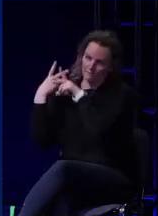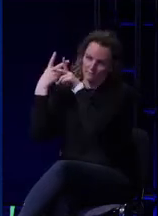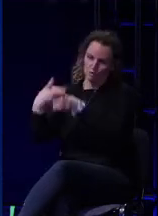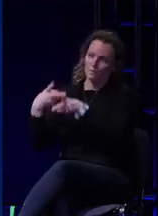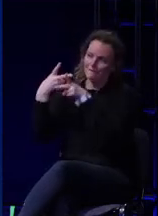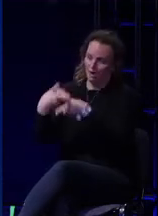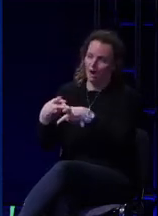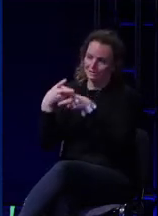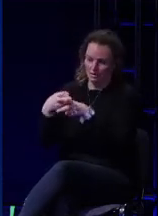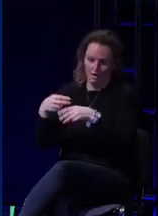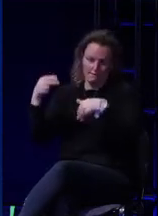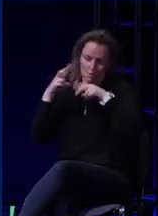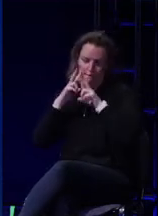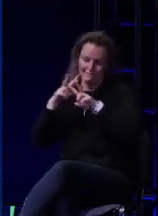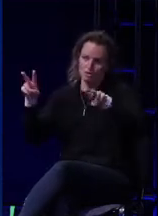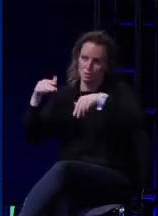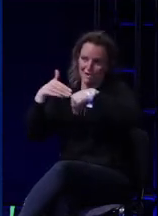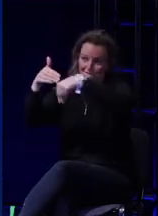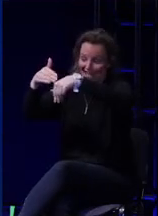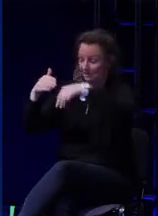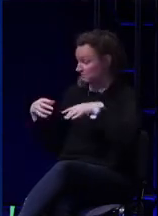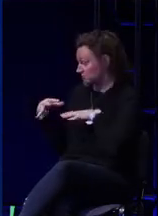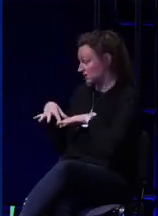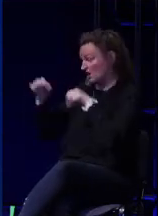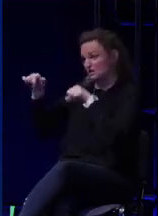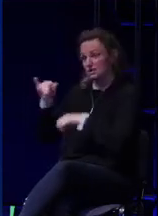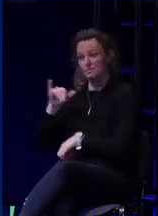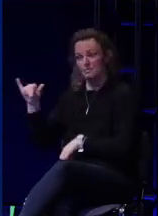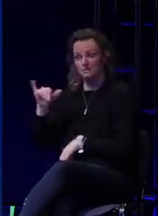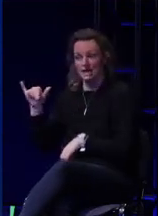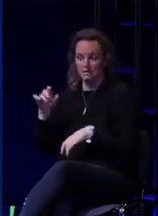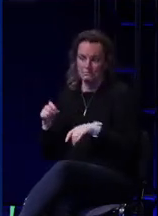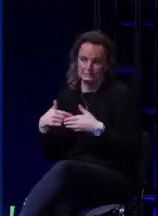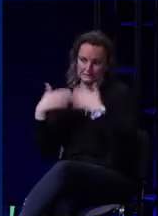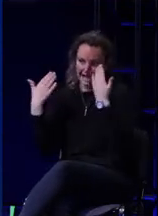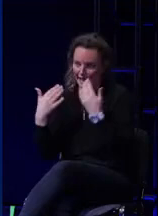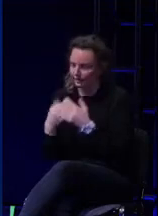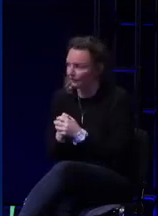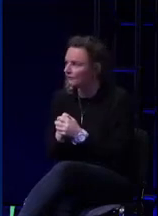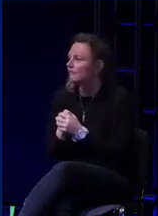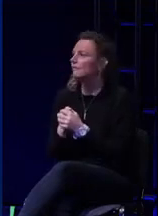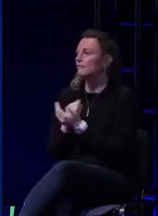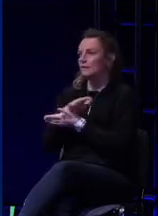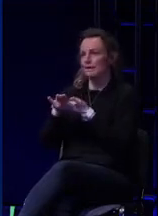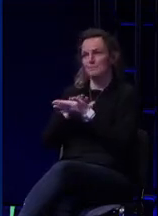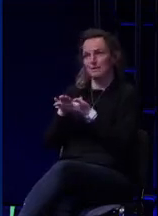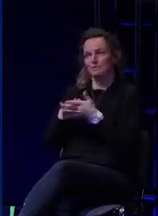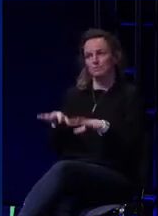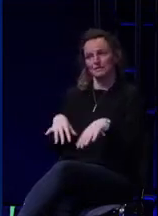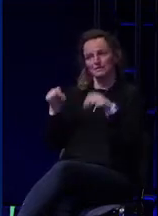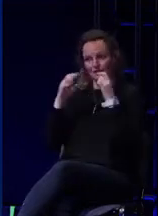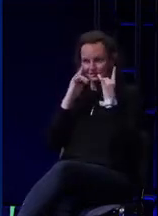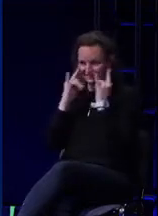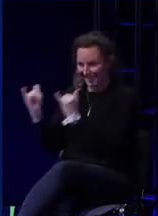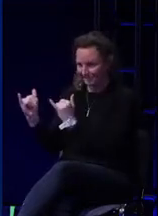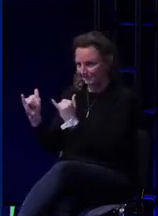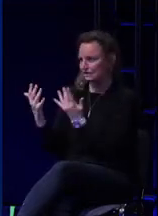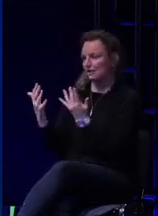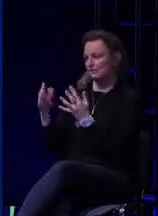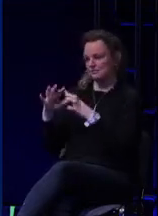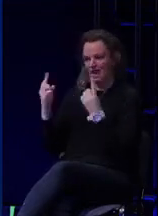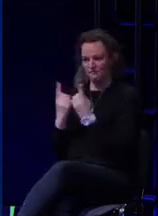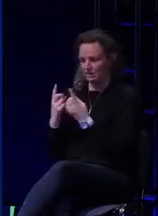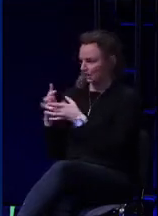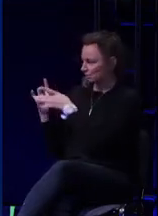he pretty much started the day I started. And we kind of almost started testing and things together,